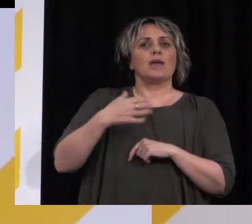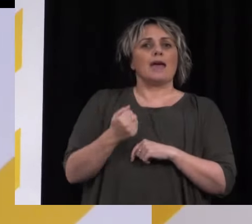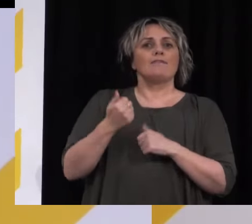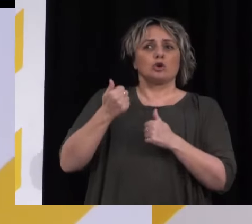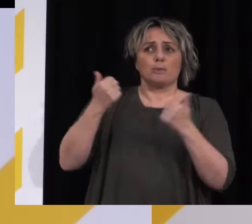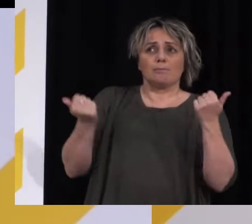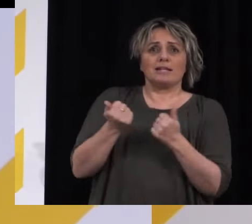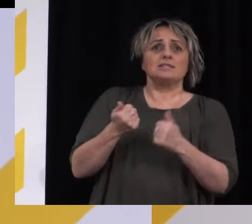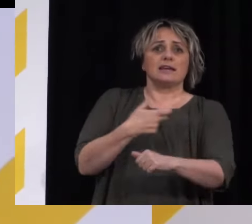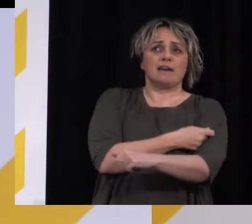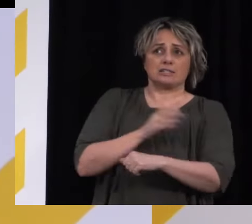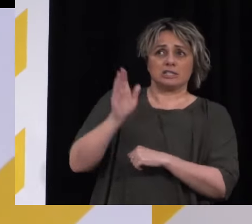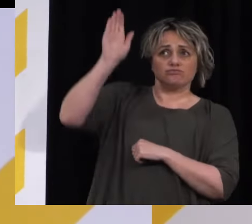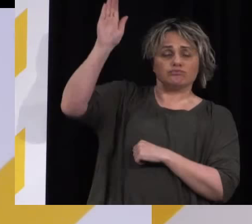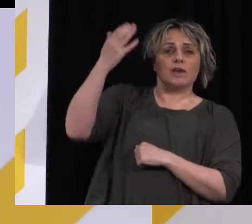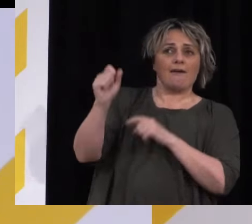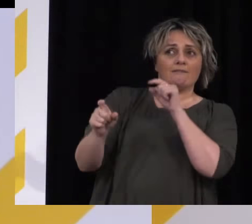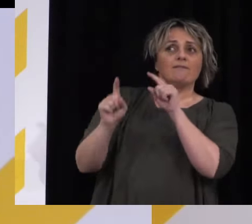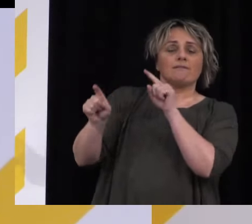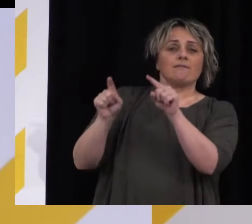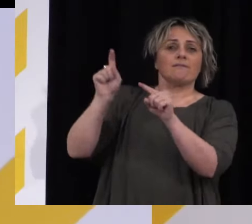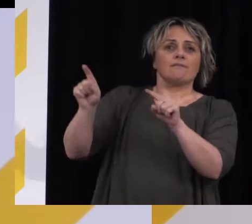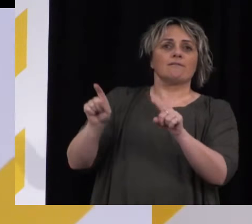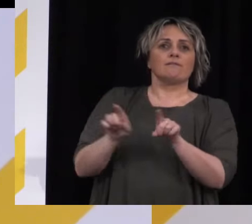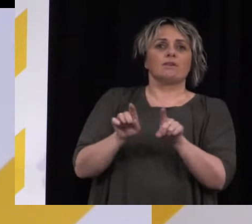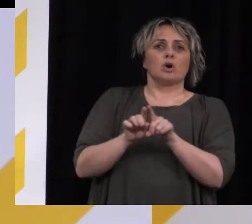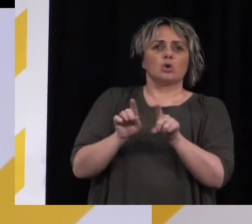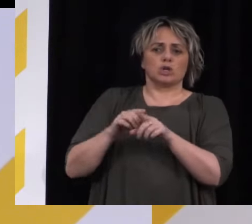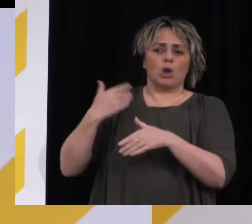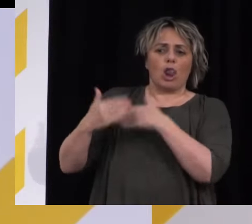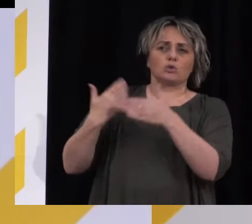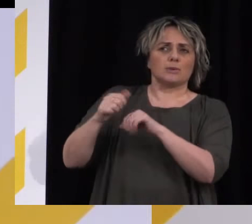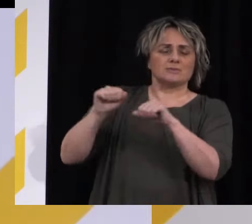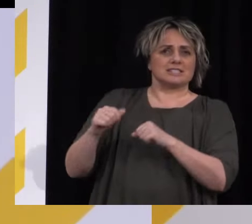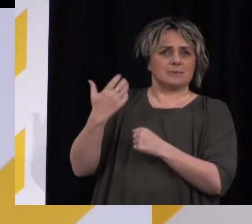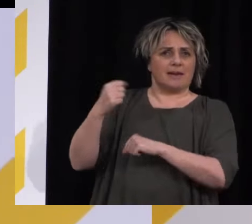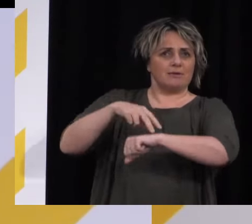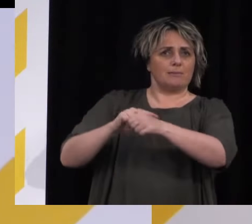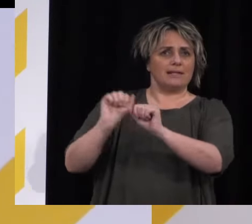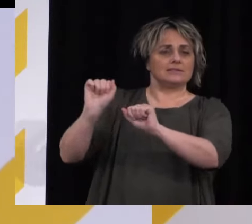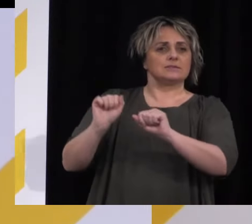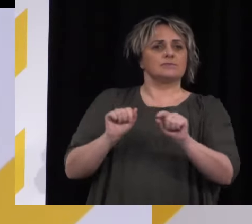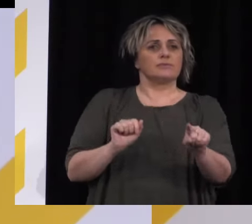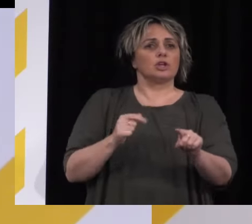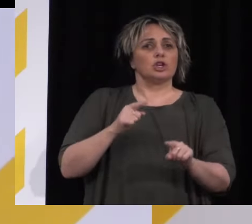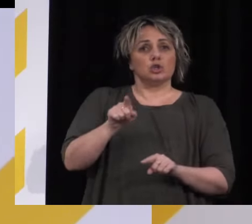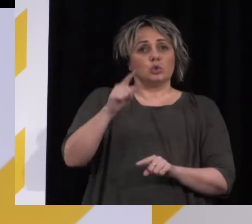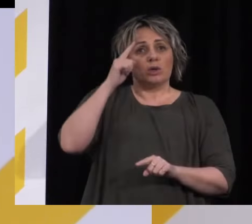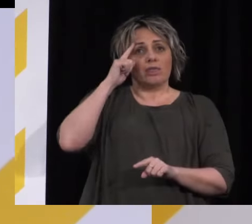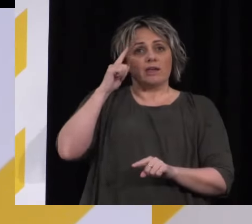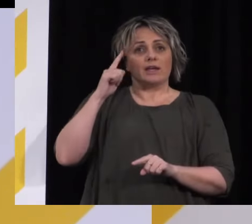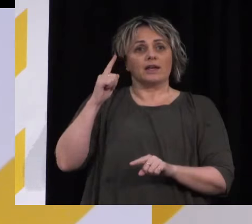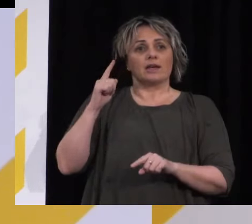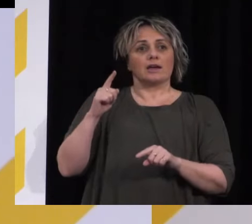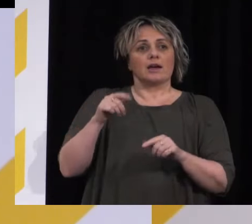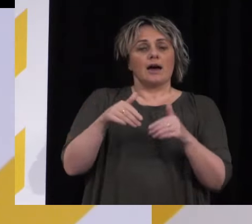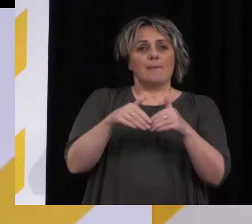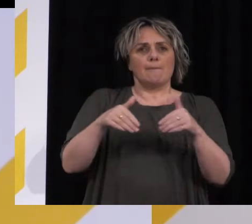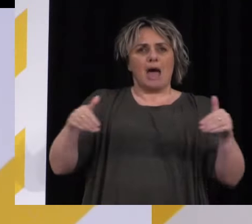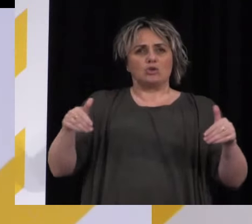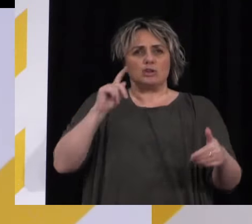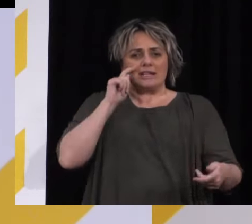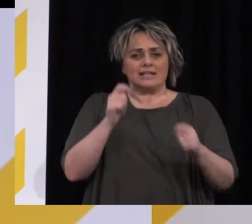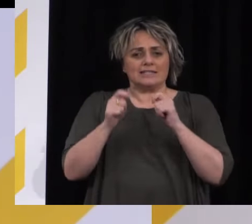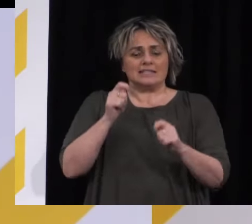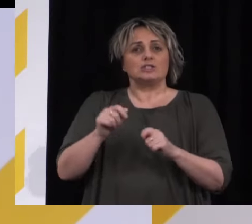uptake, and they've had their rollout underway for some time. Do you consider including them in the border testing, the boundary